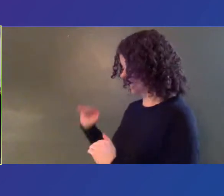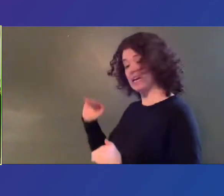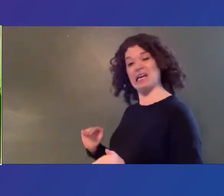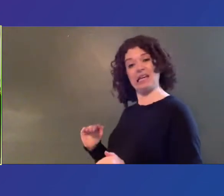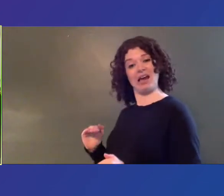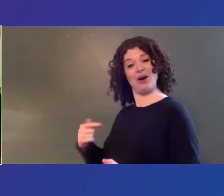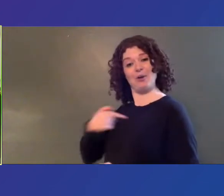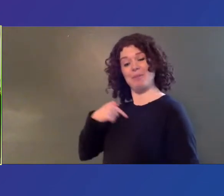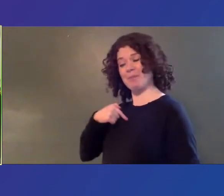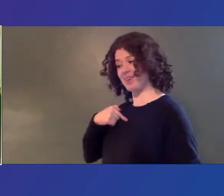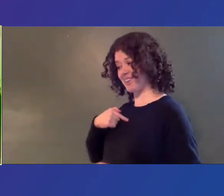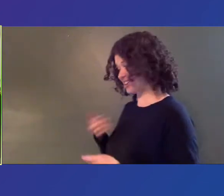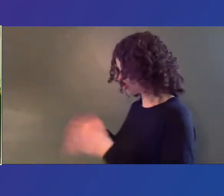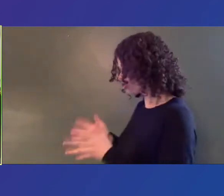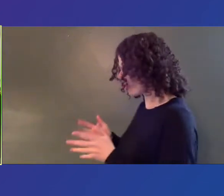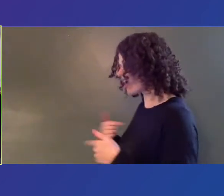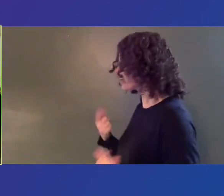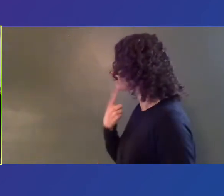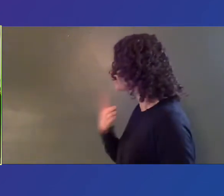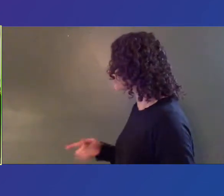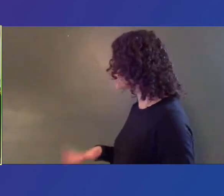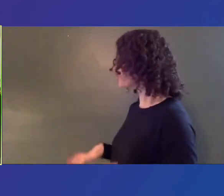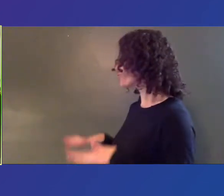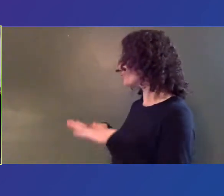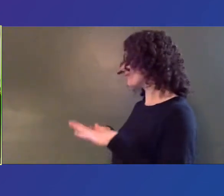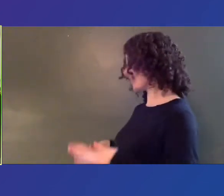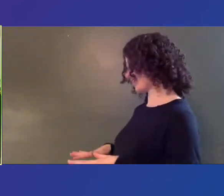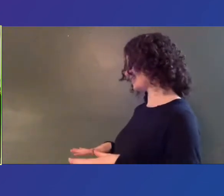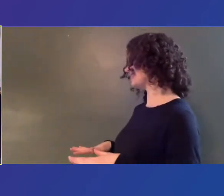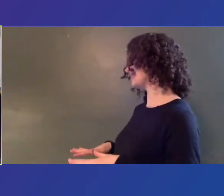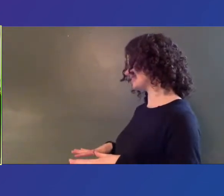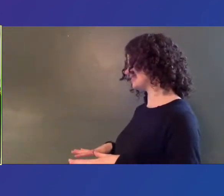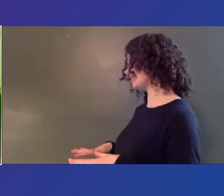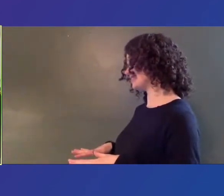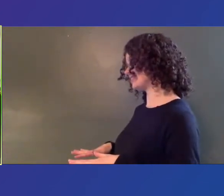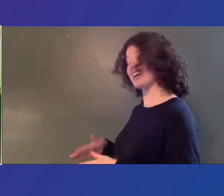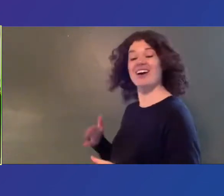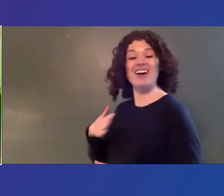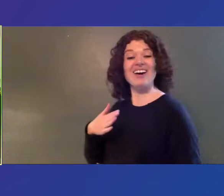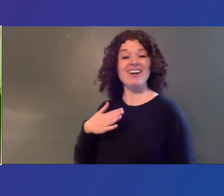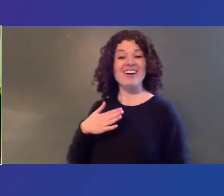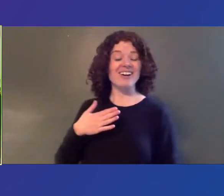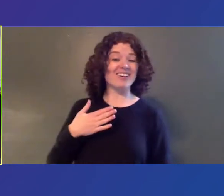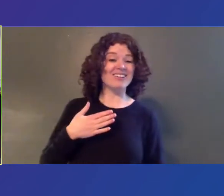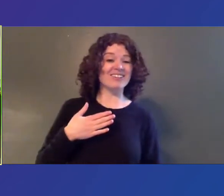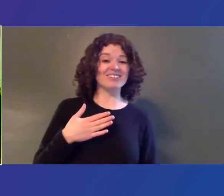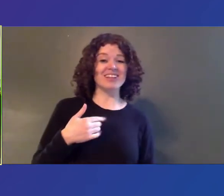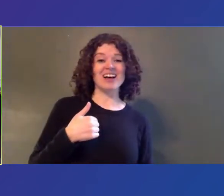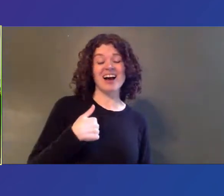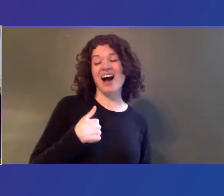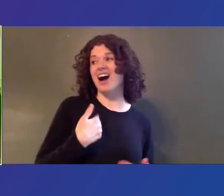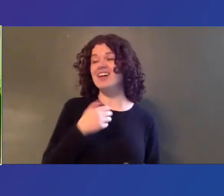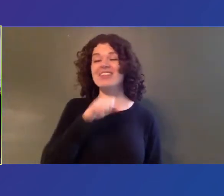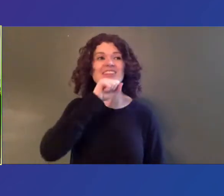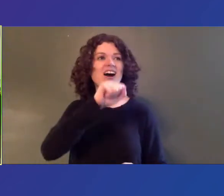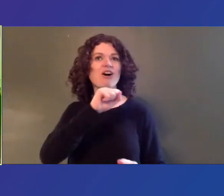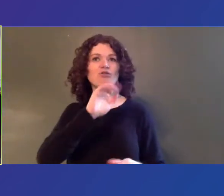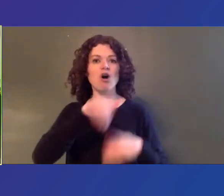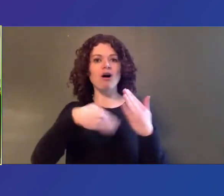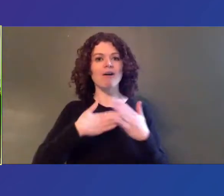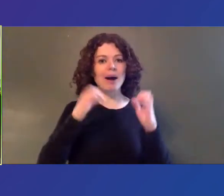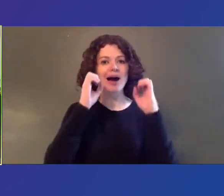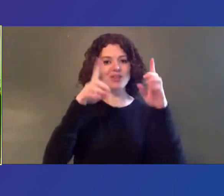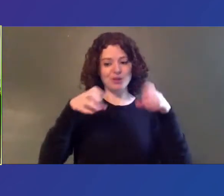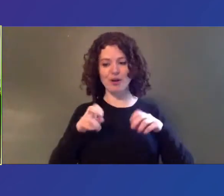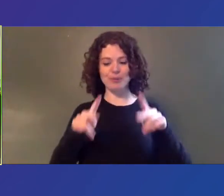that was always a strength with me was that not only did I really take advantage of every educational opportunity given to